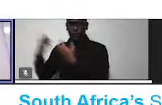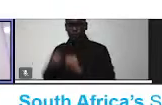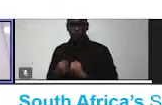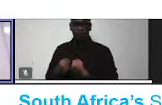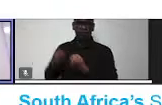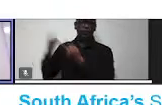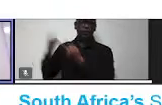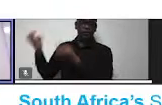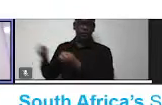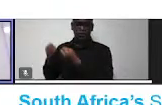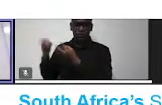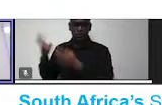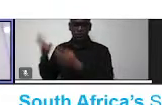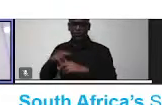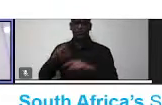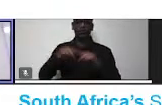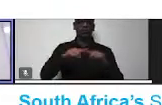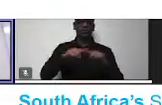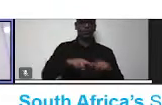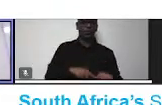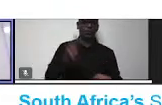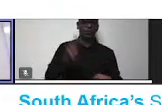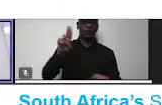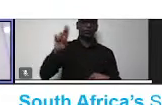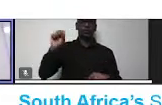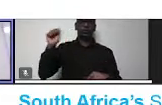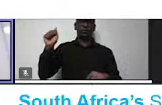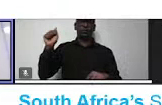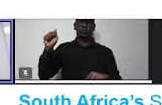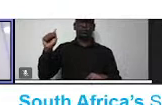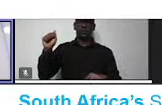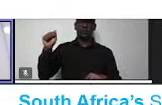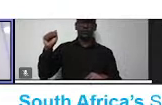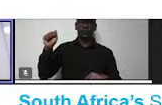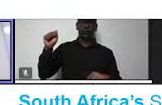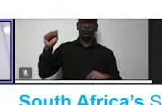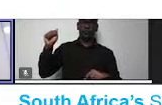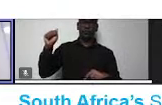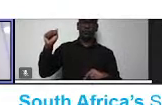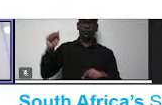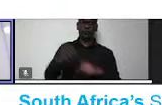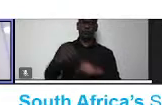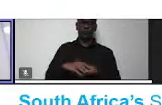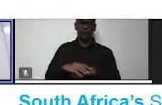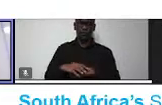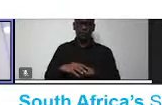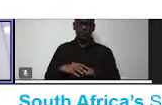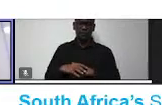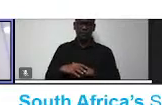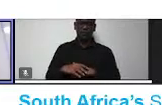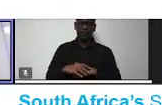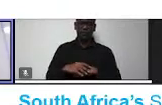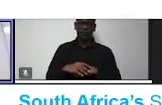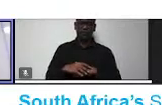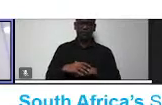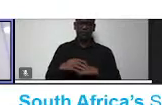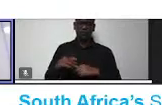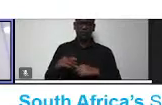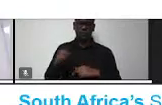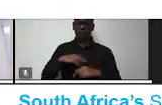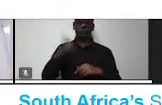So agricultural products, for instance, 70% of South Africa's agricultural exports to the United States went under